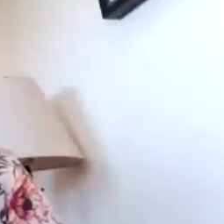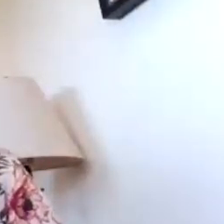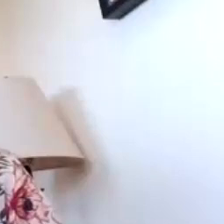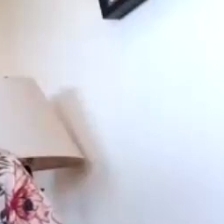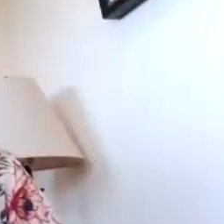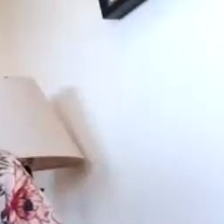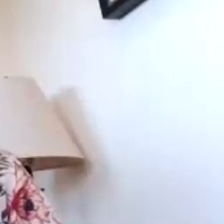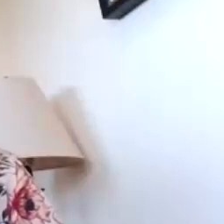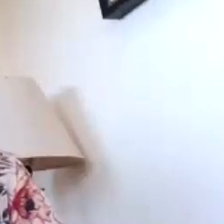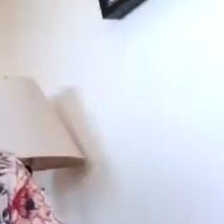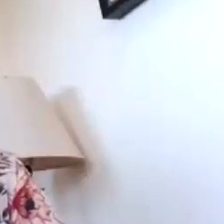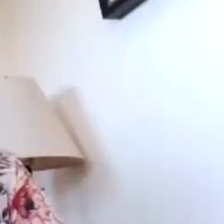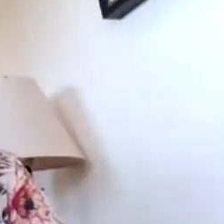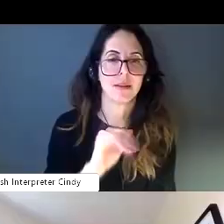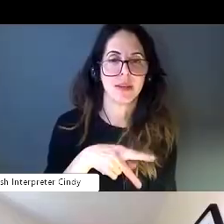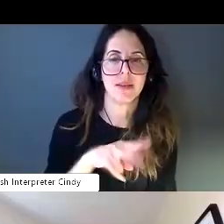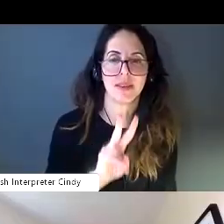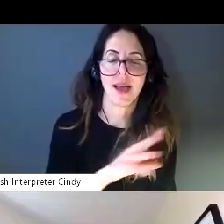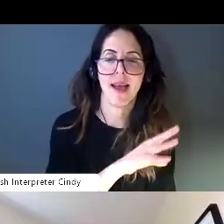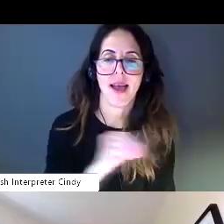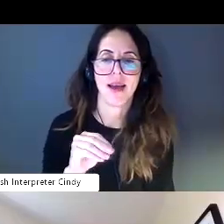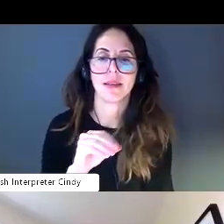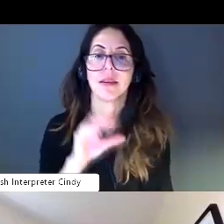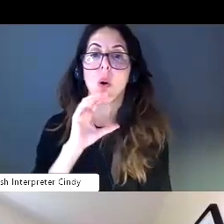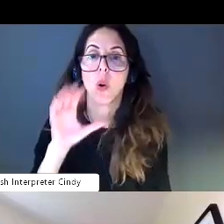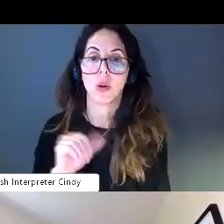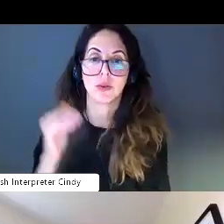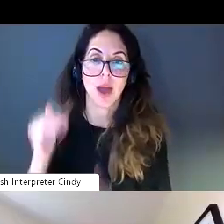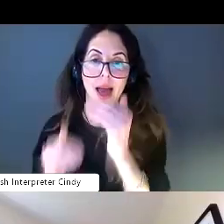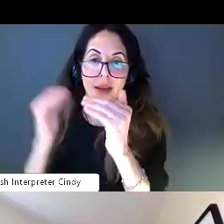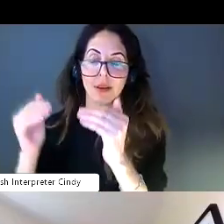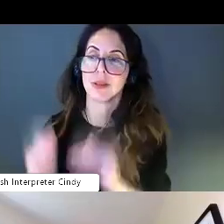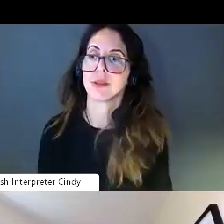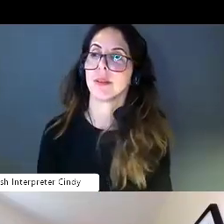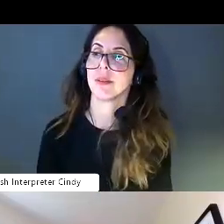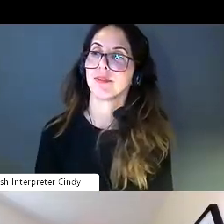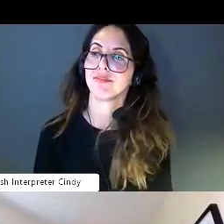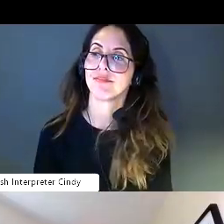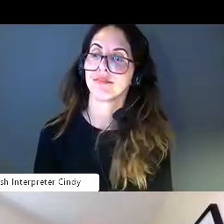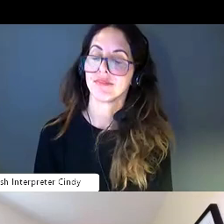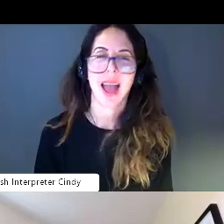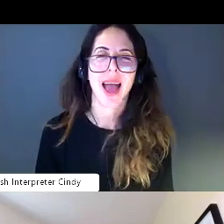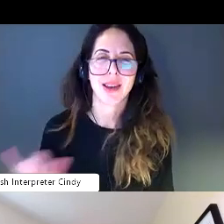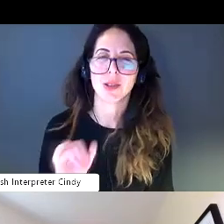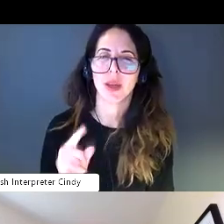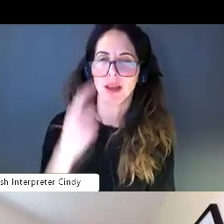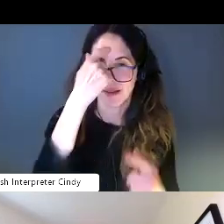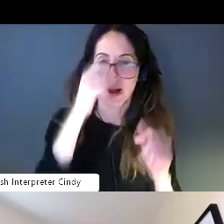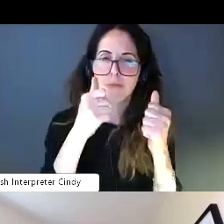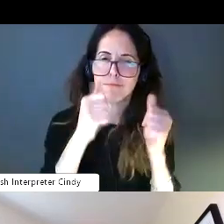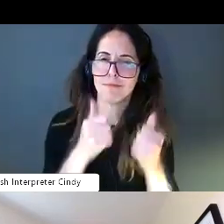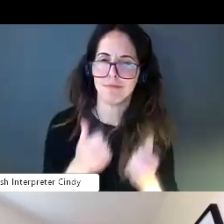intersection of intimate partner violence in older adults, as well as when cognitive impairments may be in